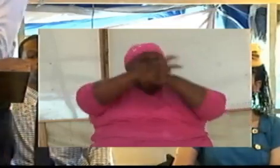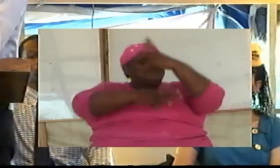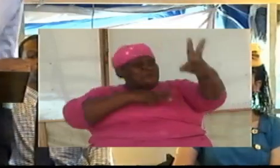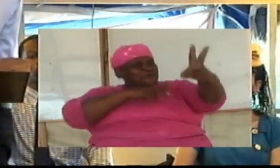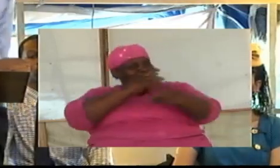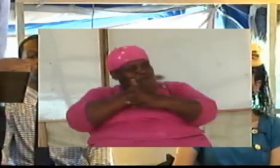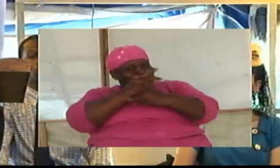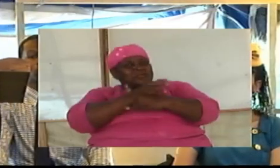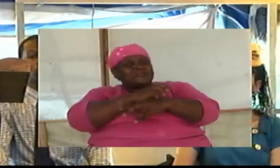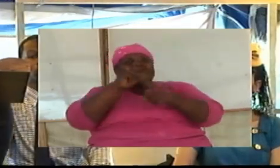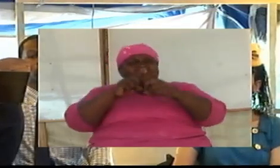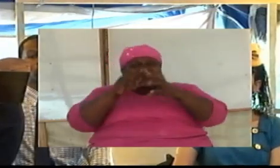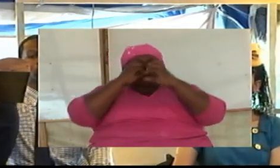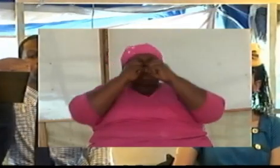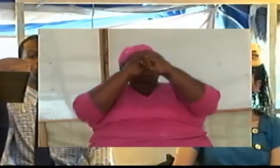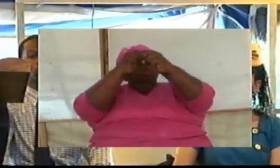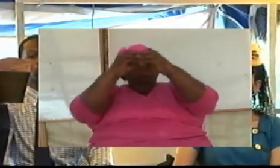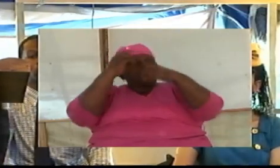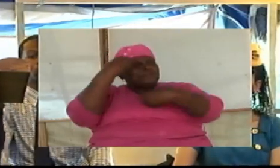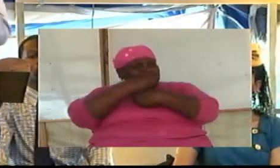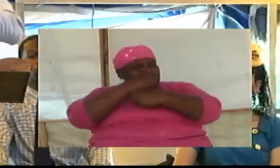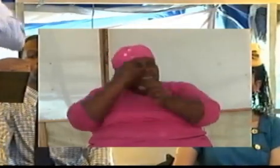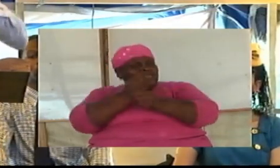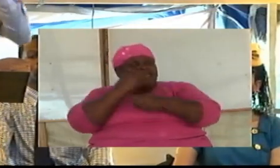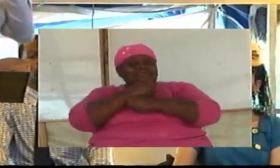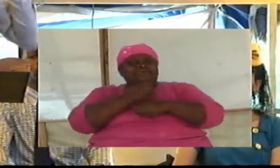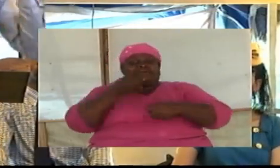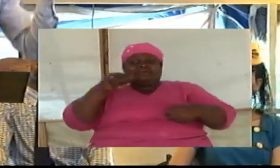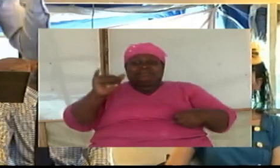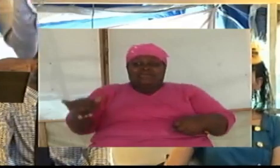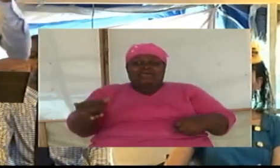the announcement is made that they have